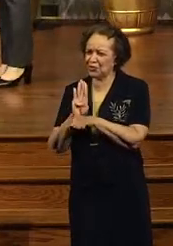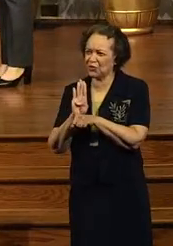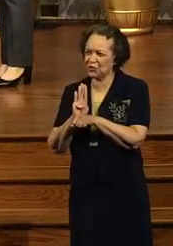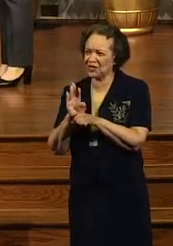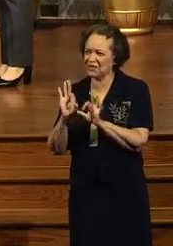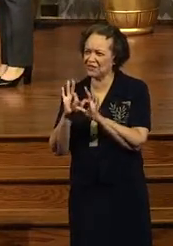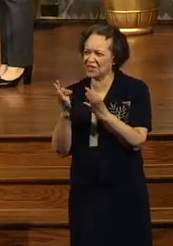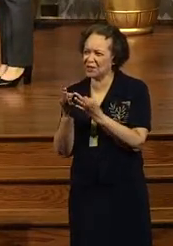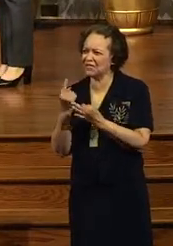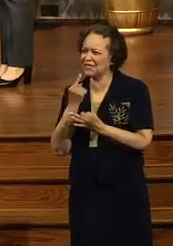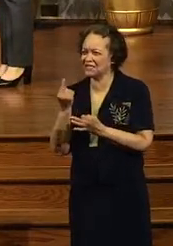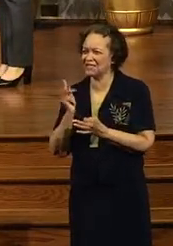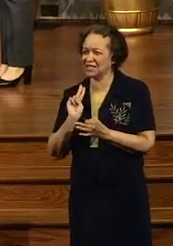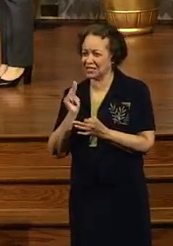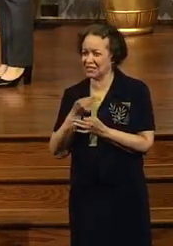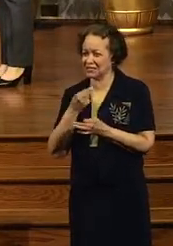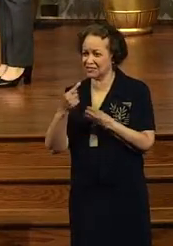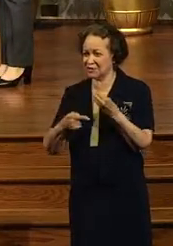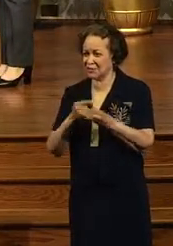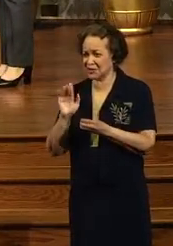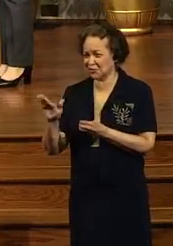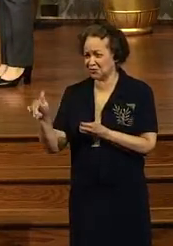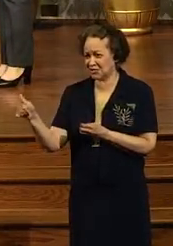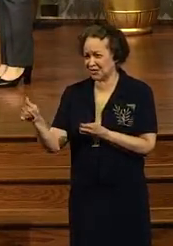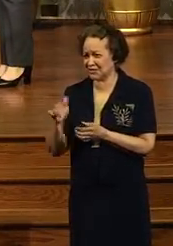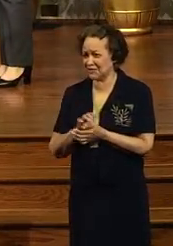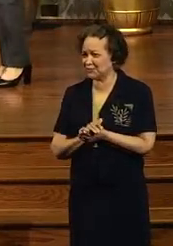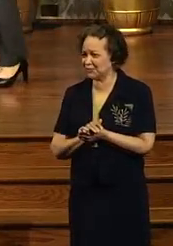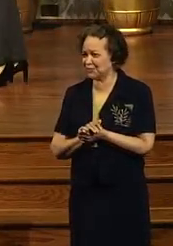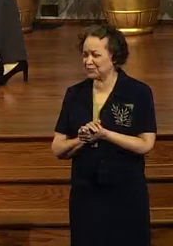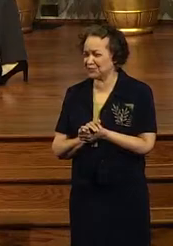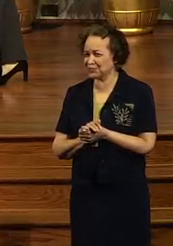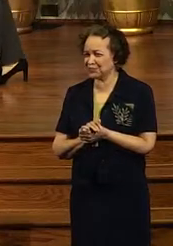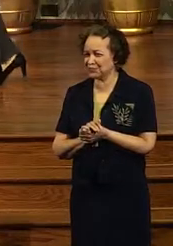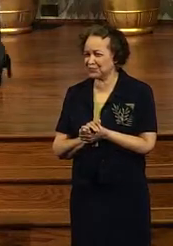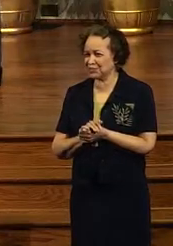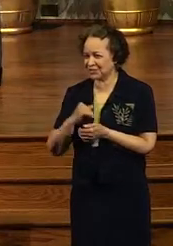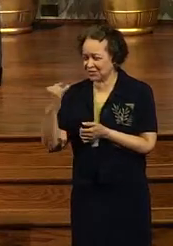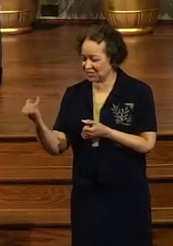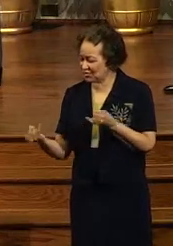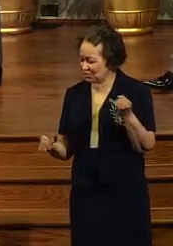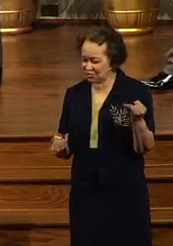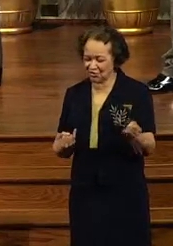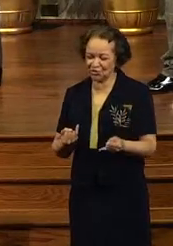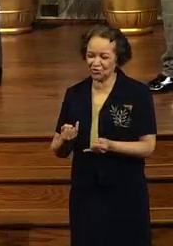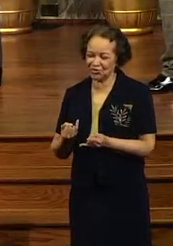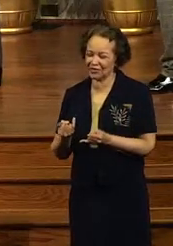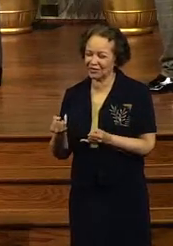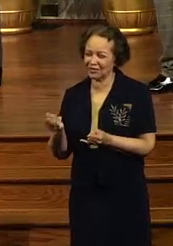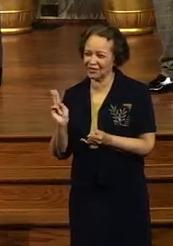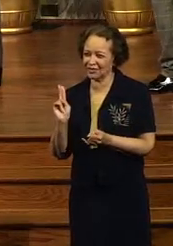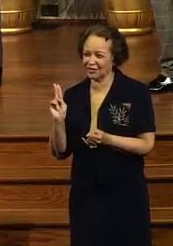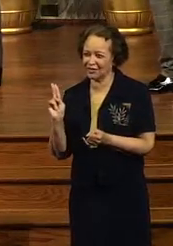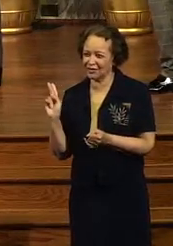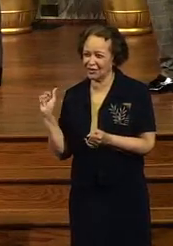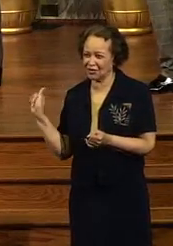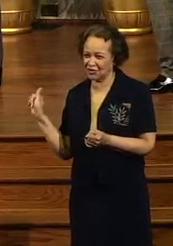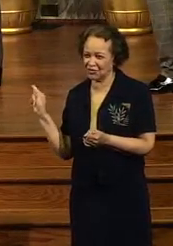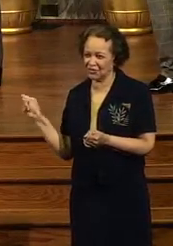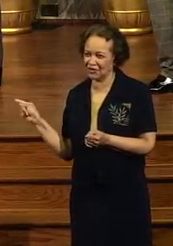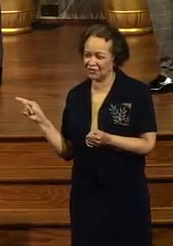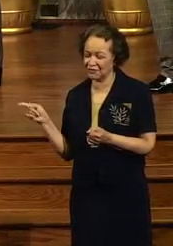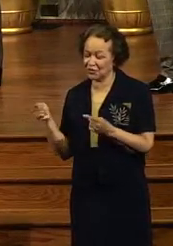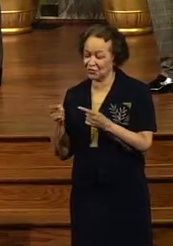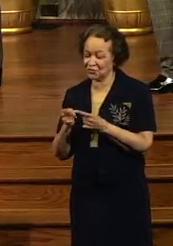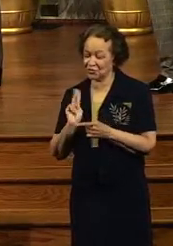and just tell us about yourself. We know this is not a campaign, but she is introducing herself to the Berean family, and we're asking and soliciting